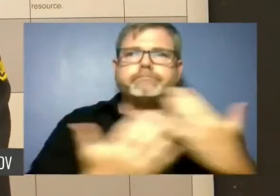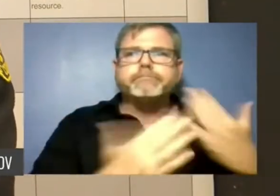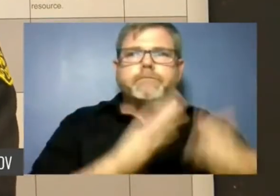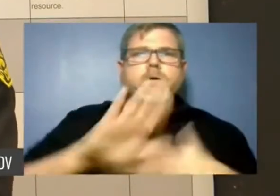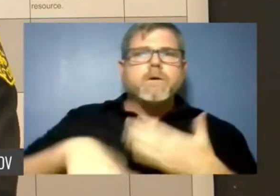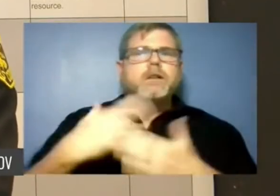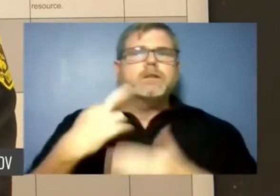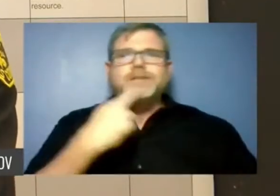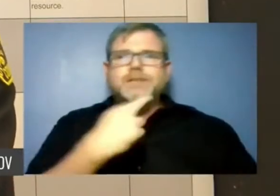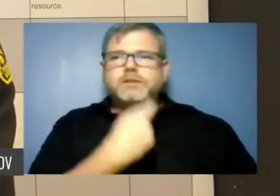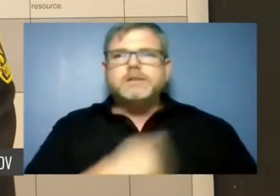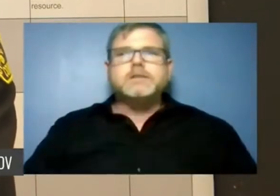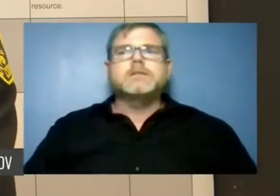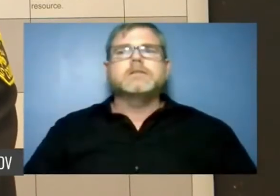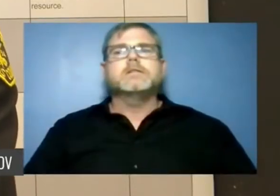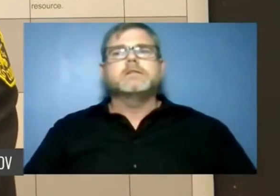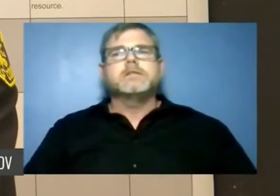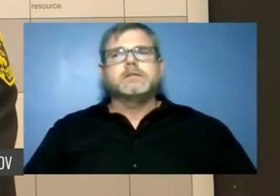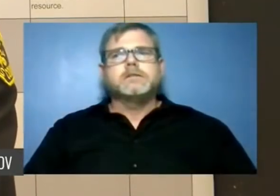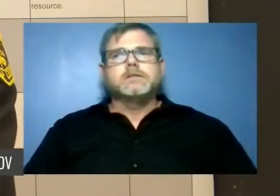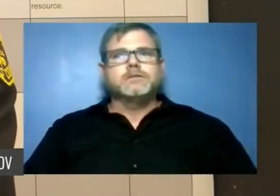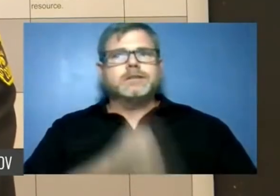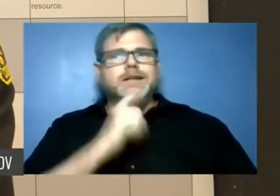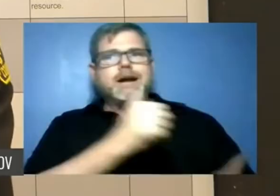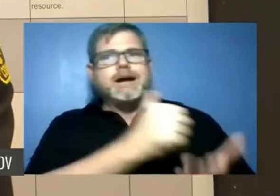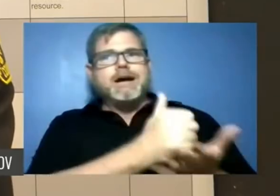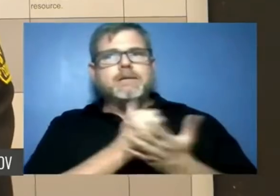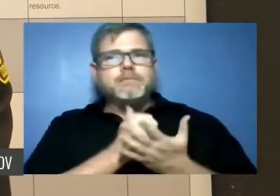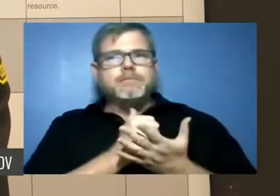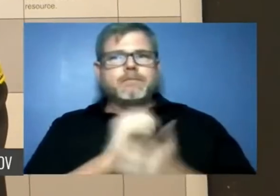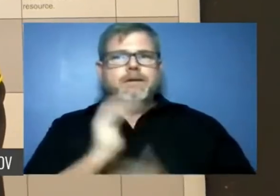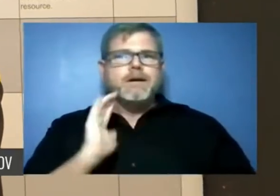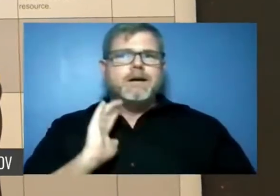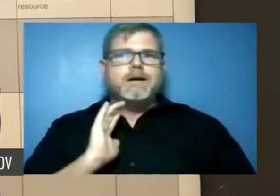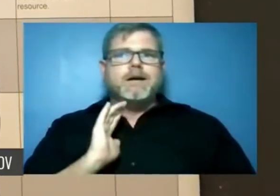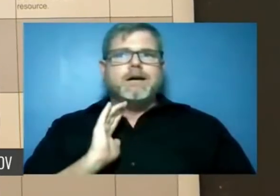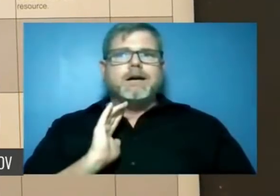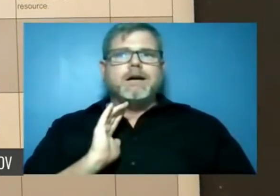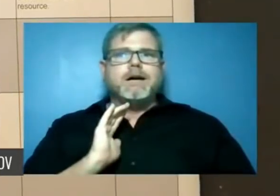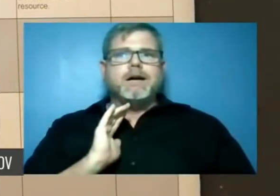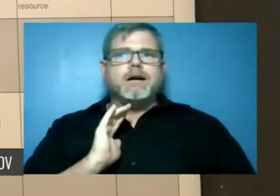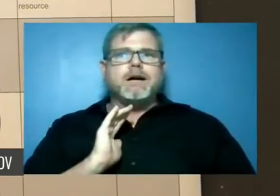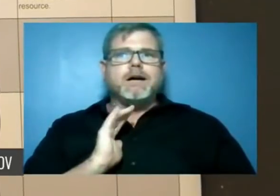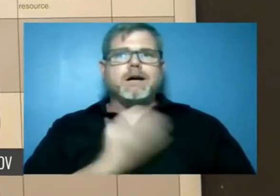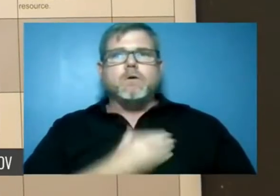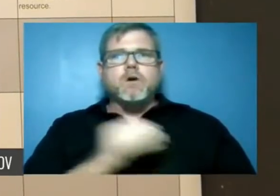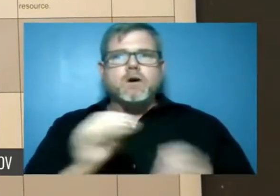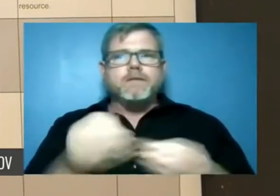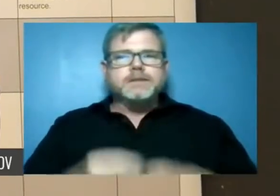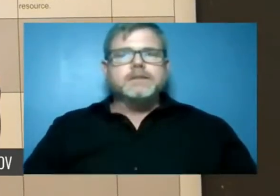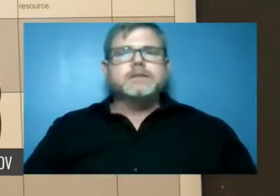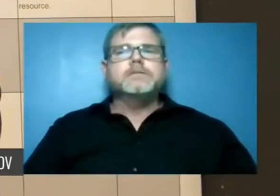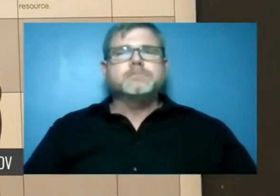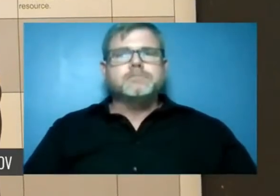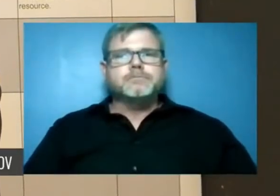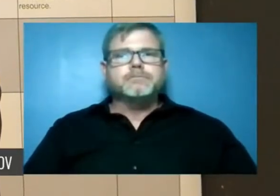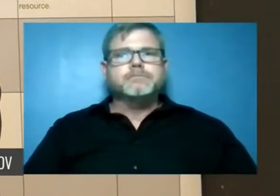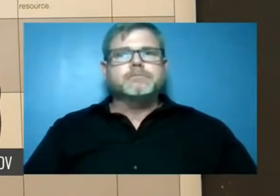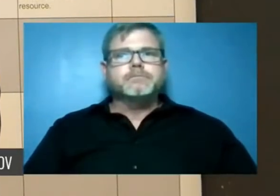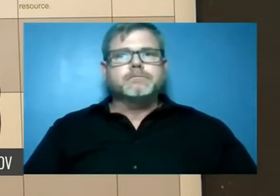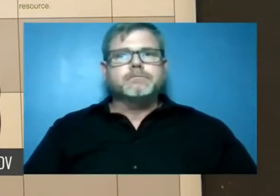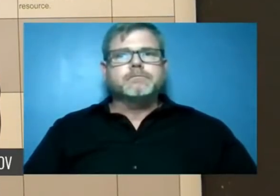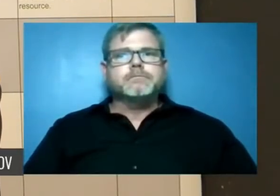well, and the fire camp also has provided meals, but we don't want to strain them, so our local restaurants have really come